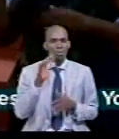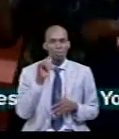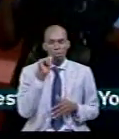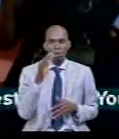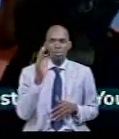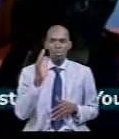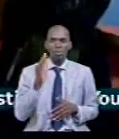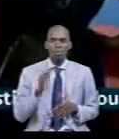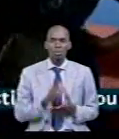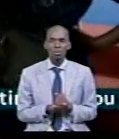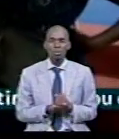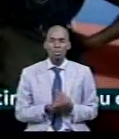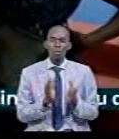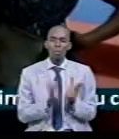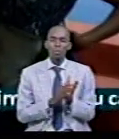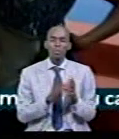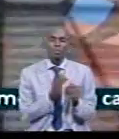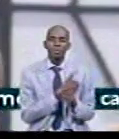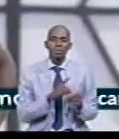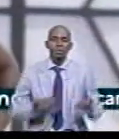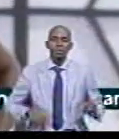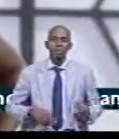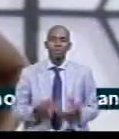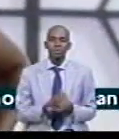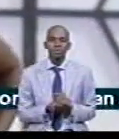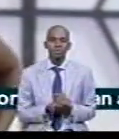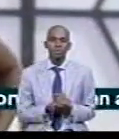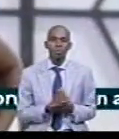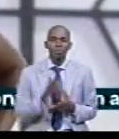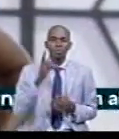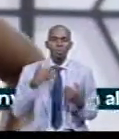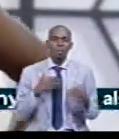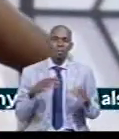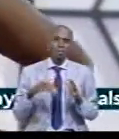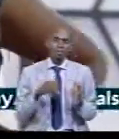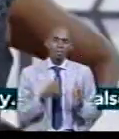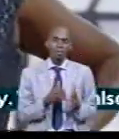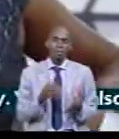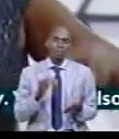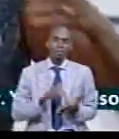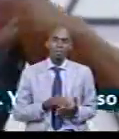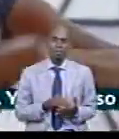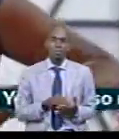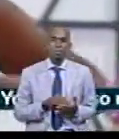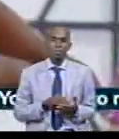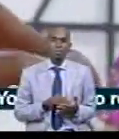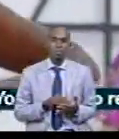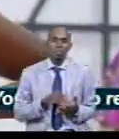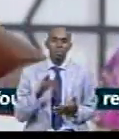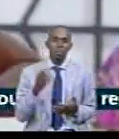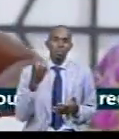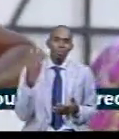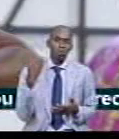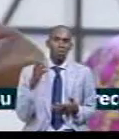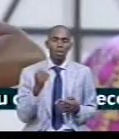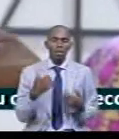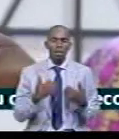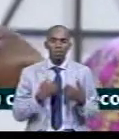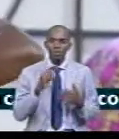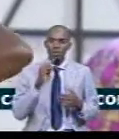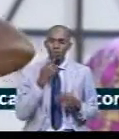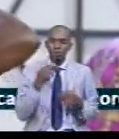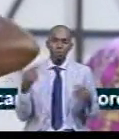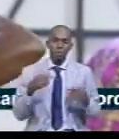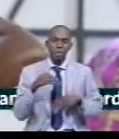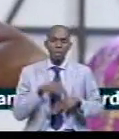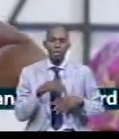Praise the Lord. God has done it again, though. I was having this severe pain at the left side